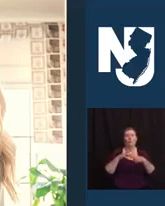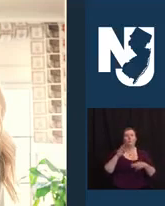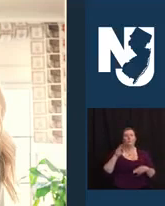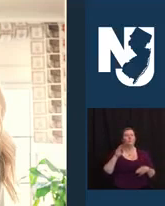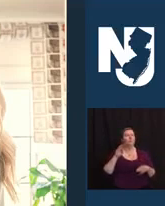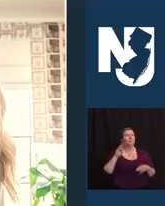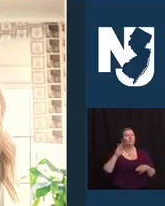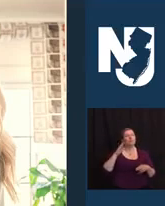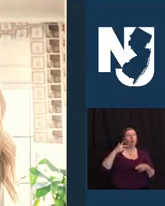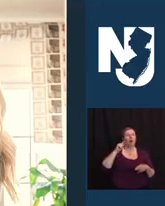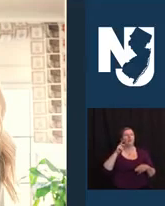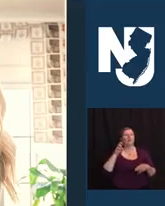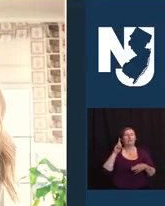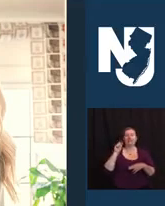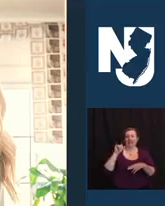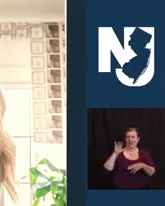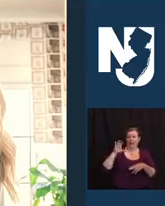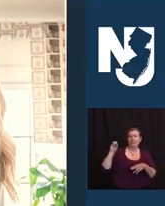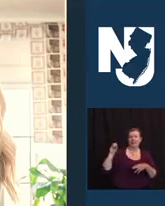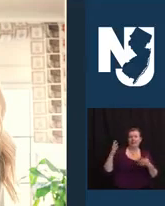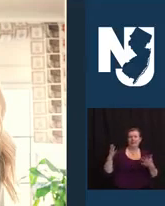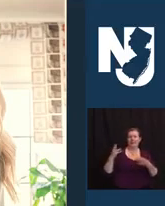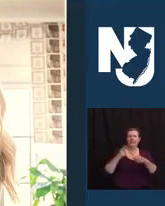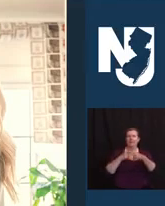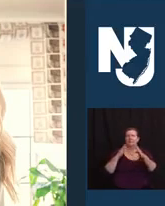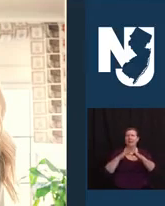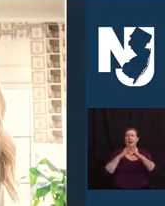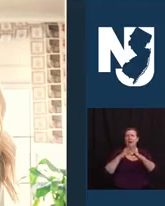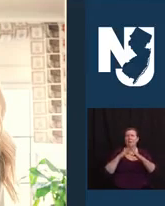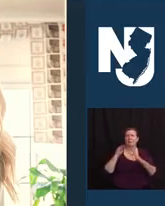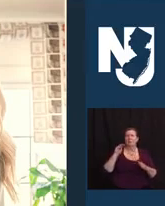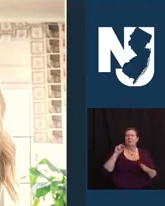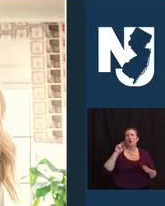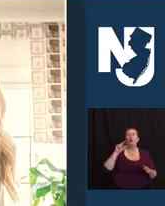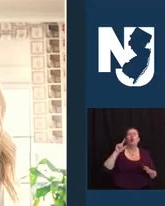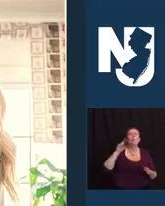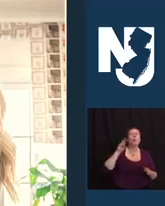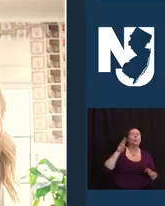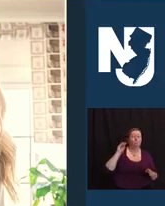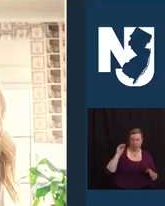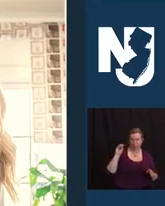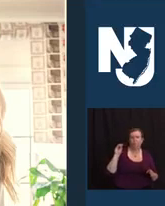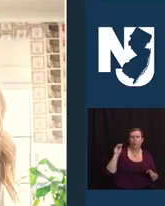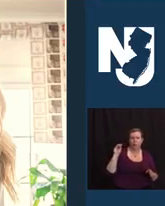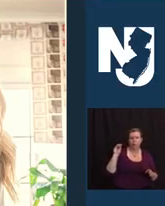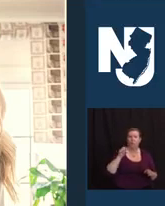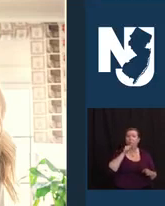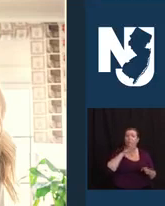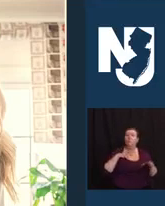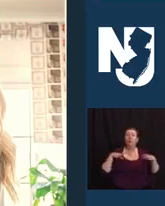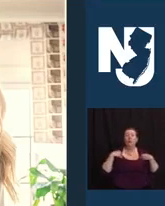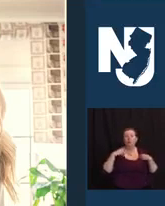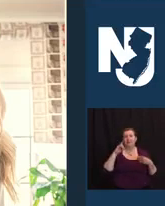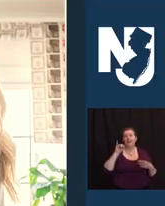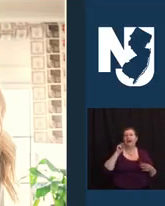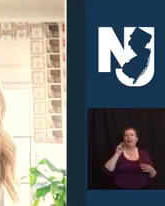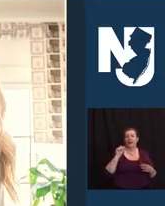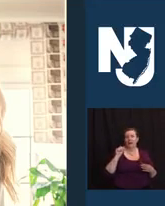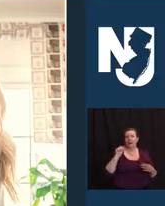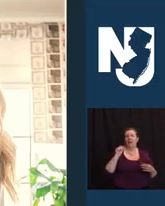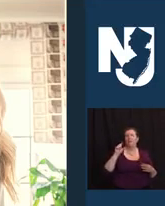Marlboro-based home fragrance and soy candle business that founder and owner Diana Oak started in her kitchen